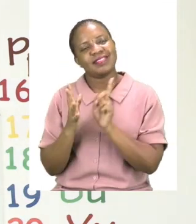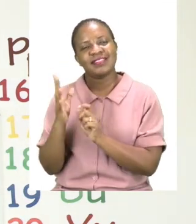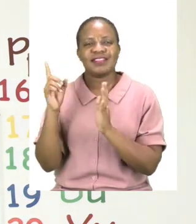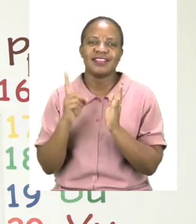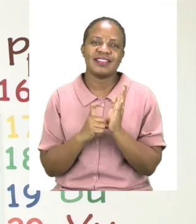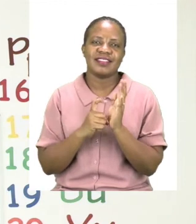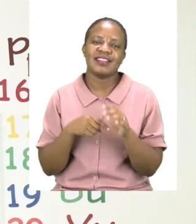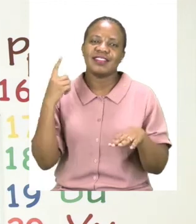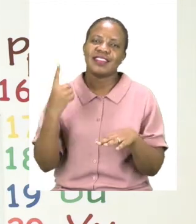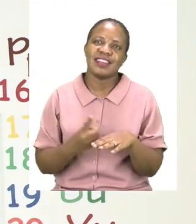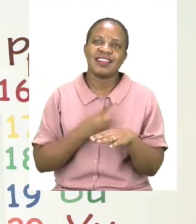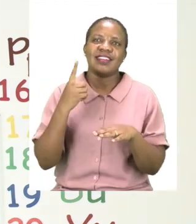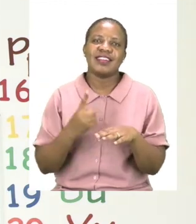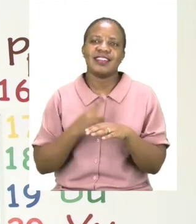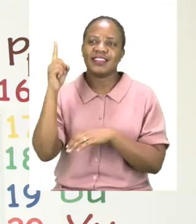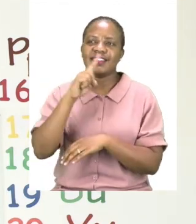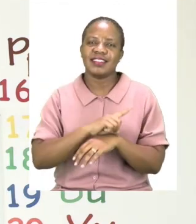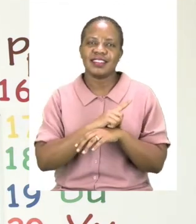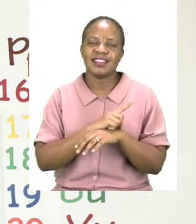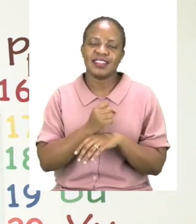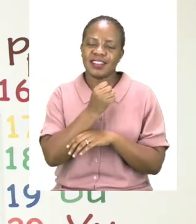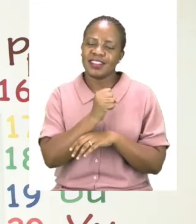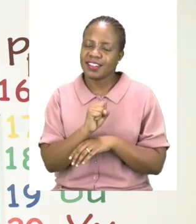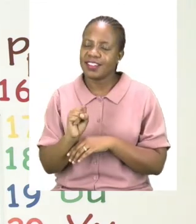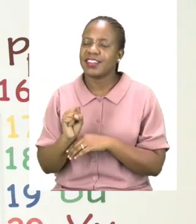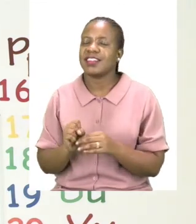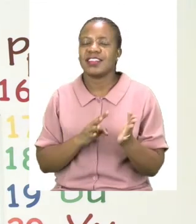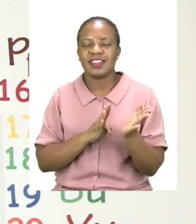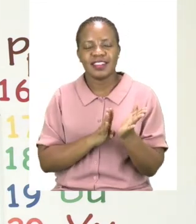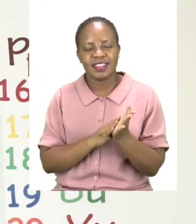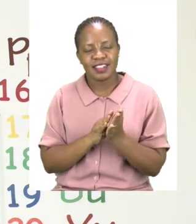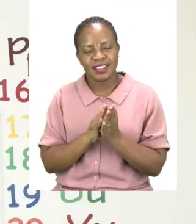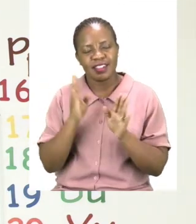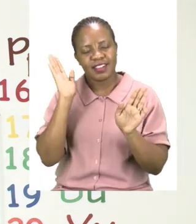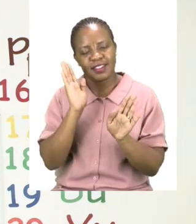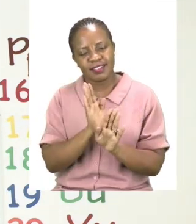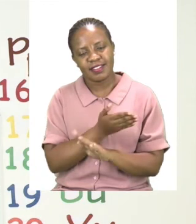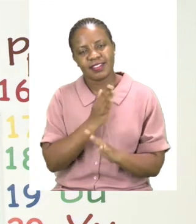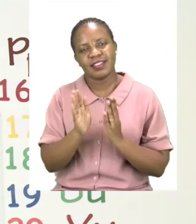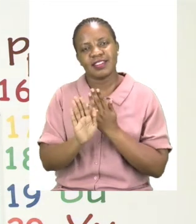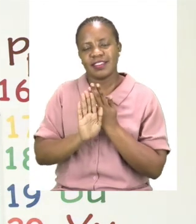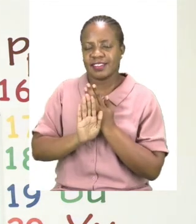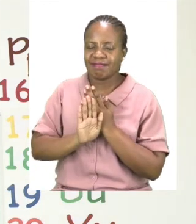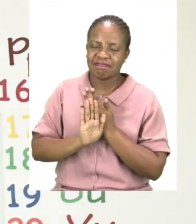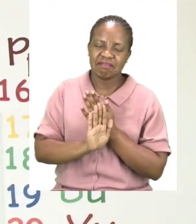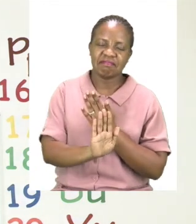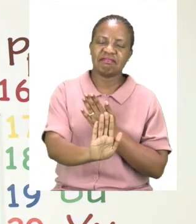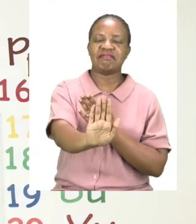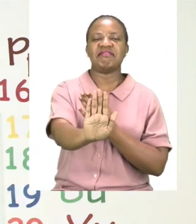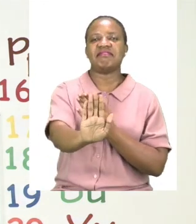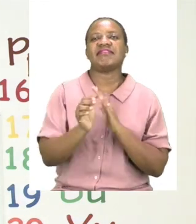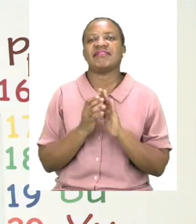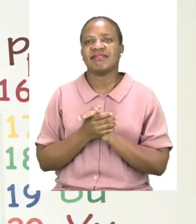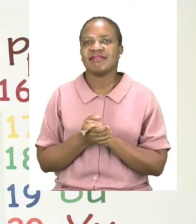Sanitise every day so the germs can stay away.